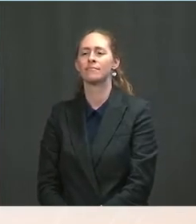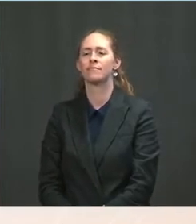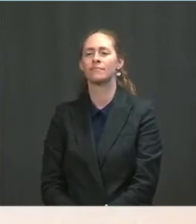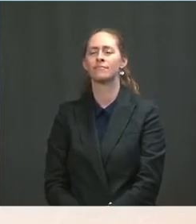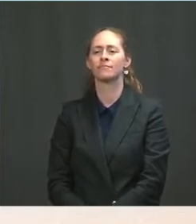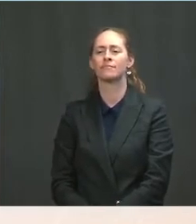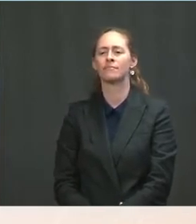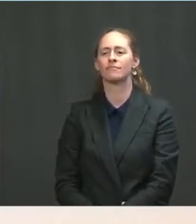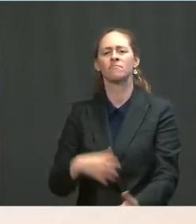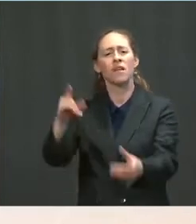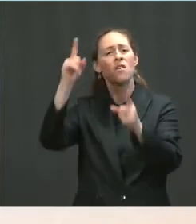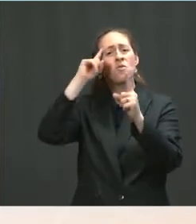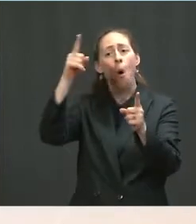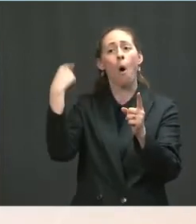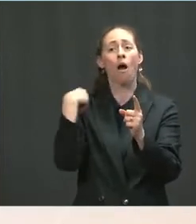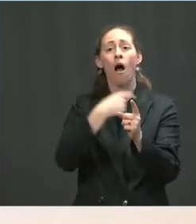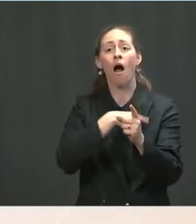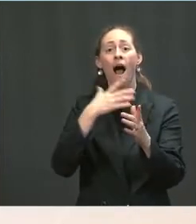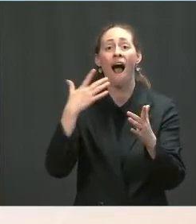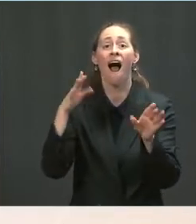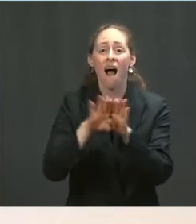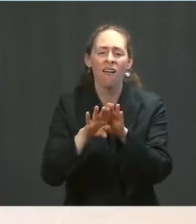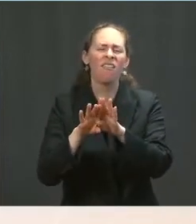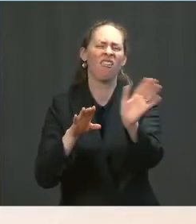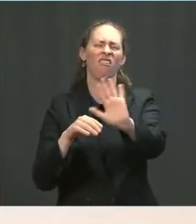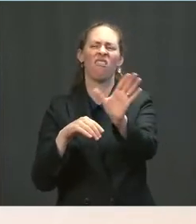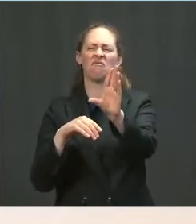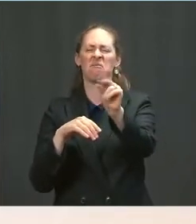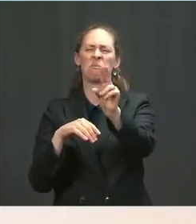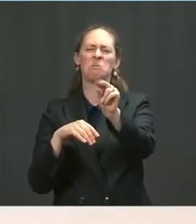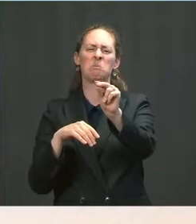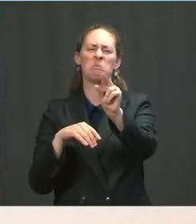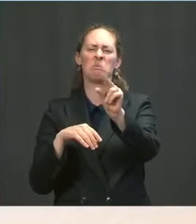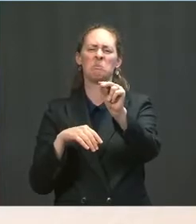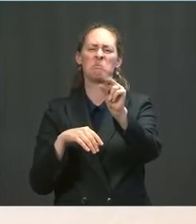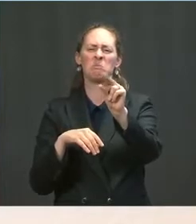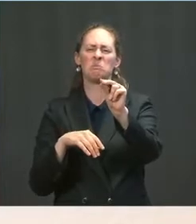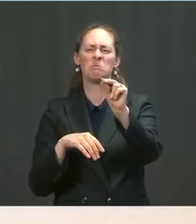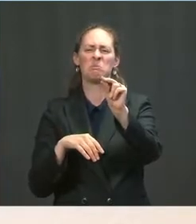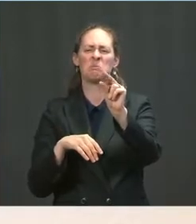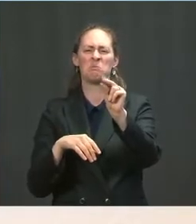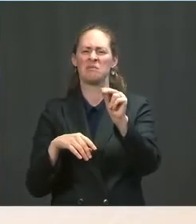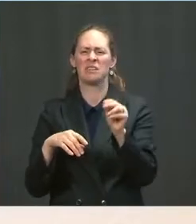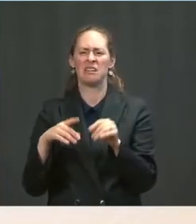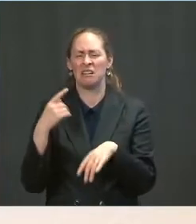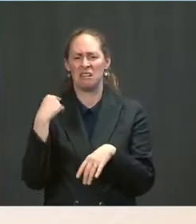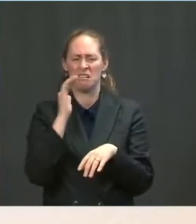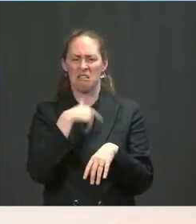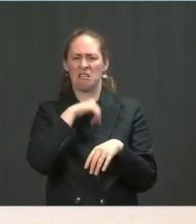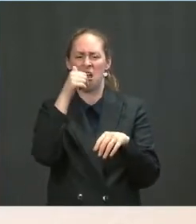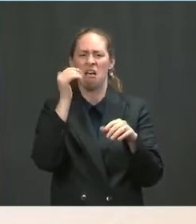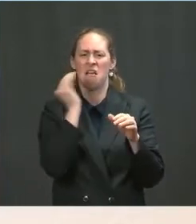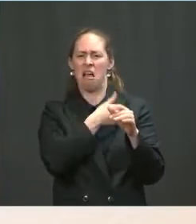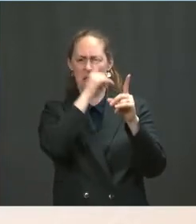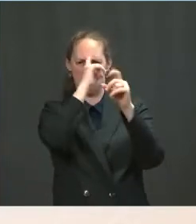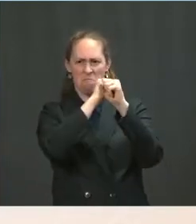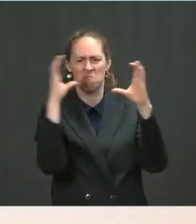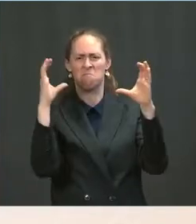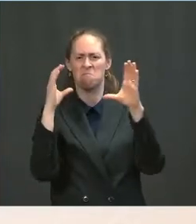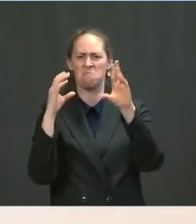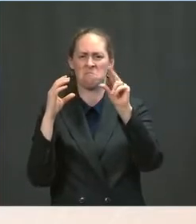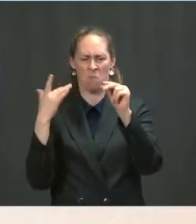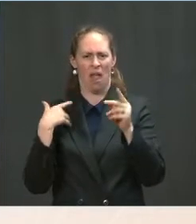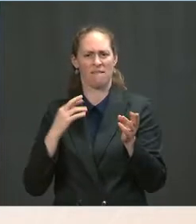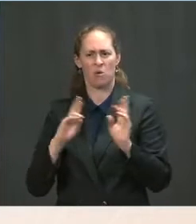headed towards that. That is not going to be the direction that we take, because we have the tools to prevent that. You said yesterday